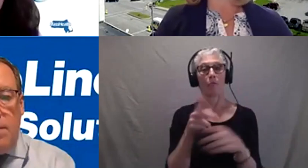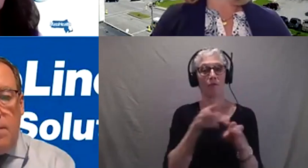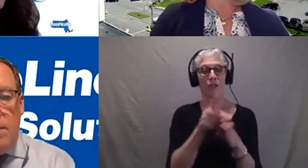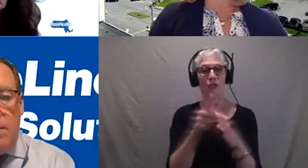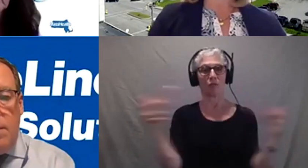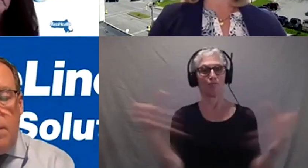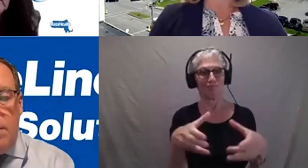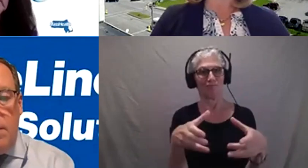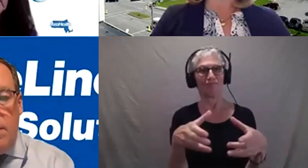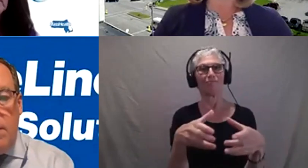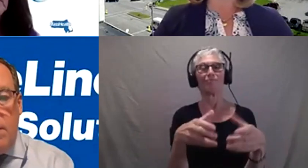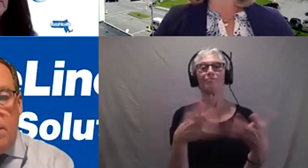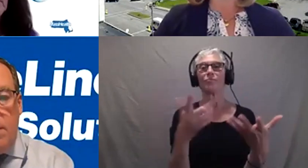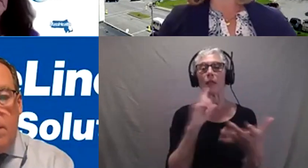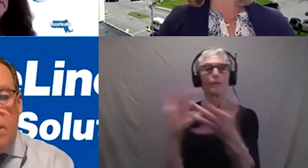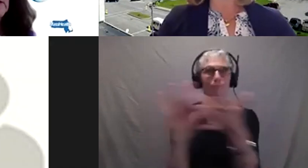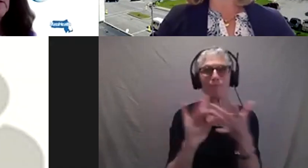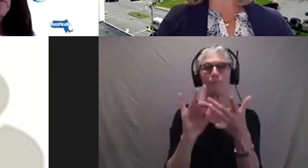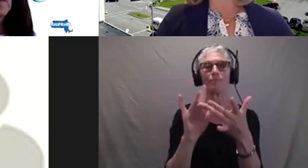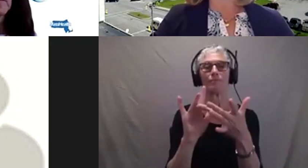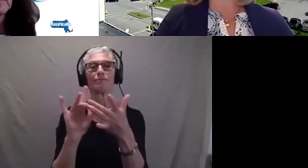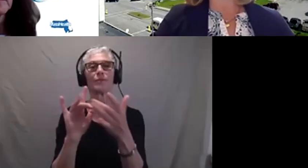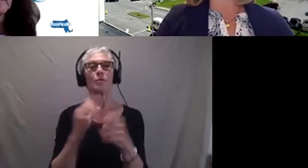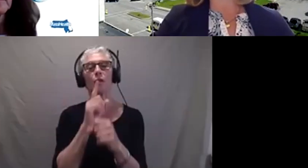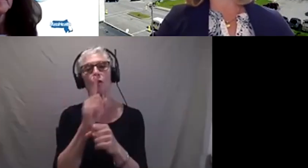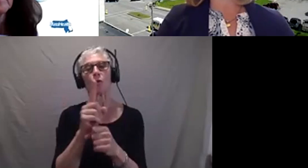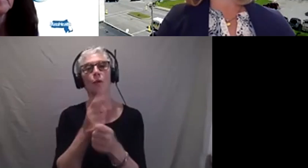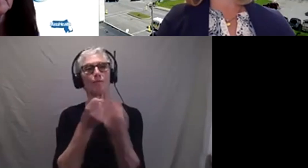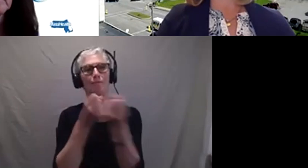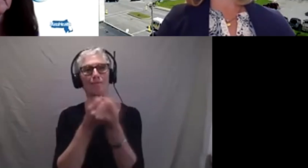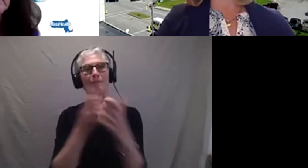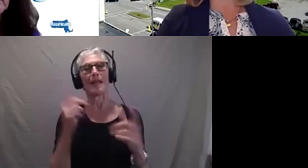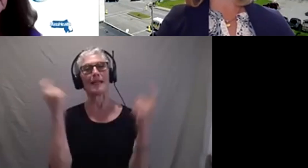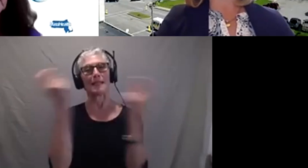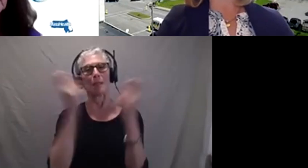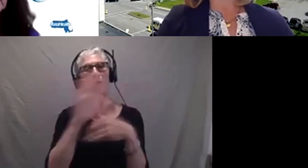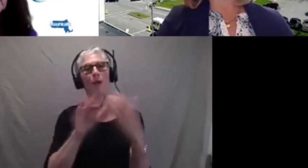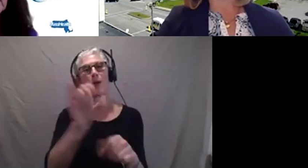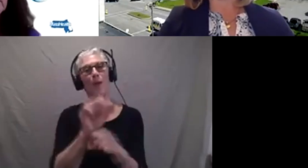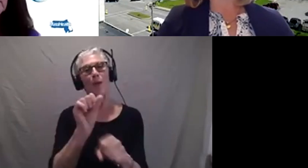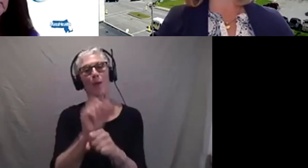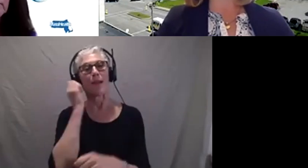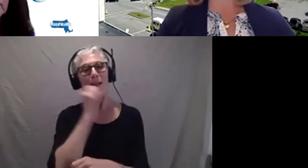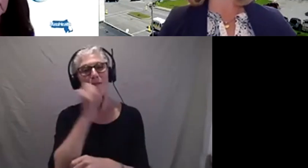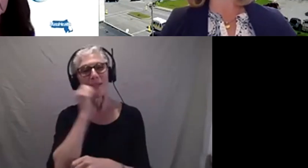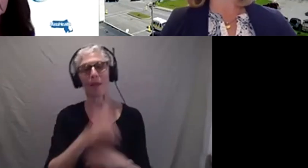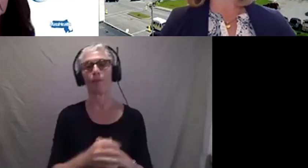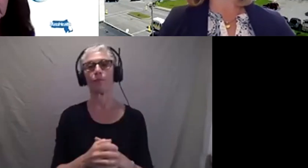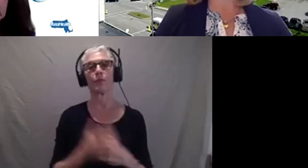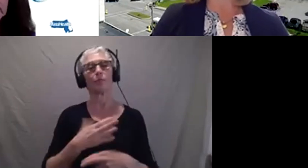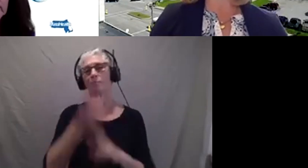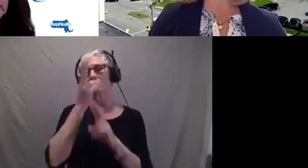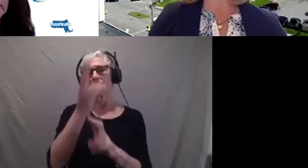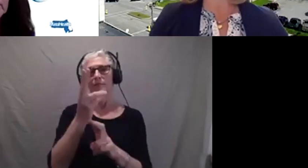network and to celebrate all the good that you do every day. And so it's my great honor to address all of you who